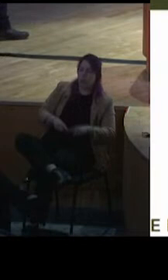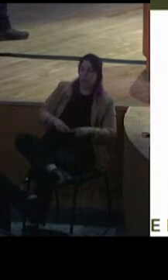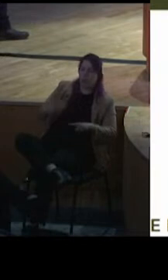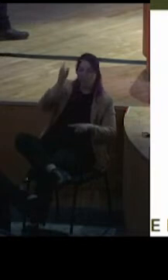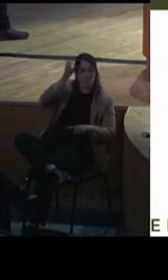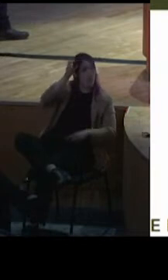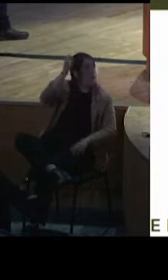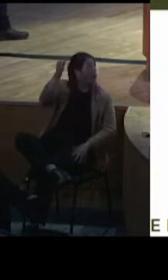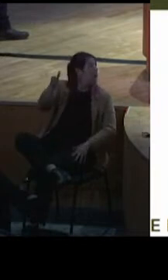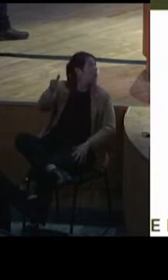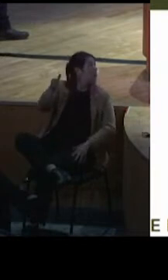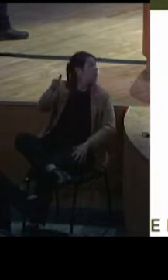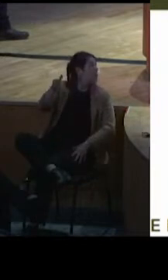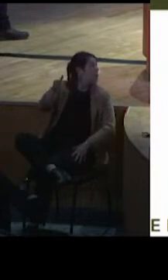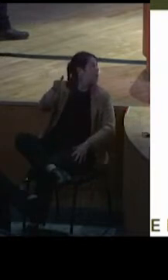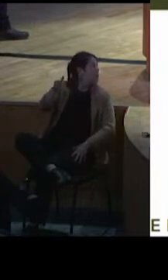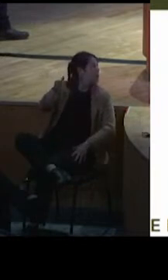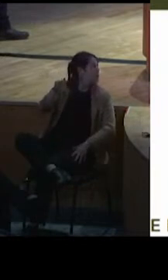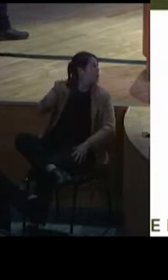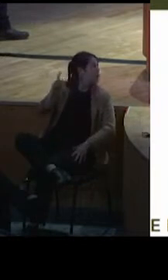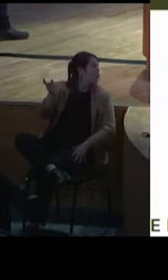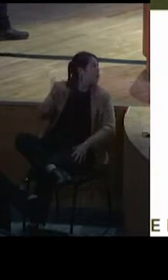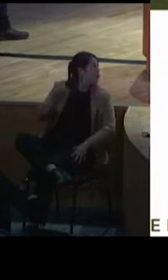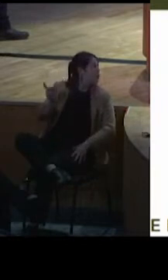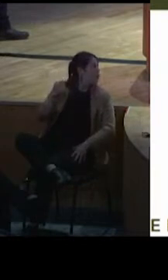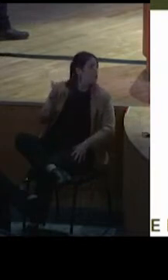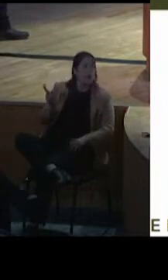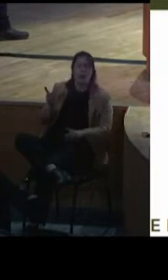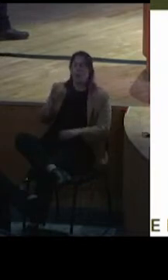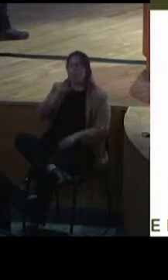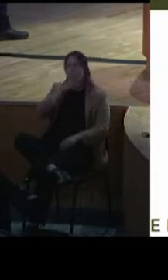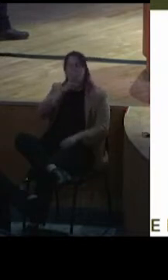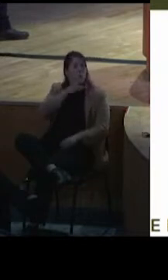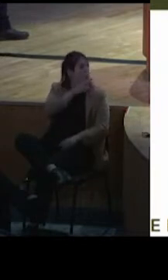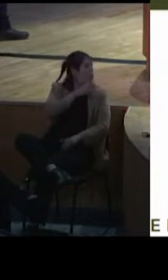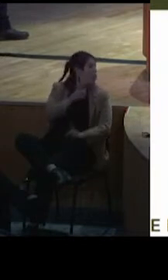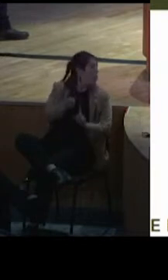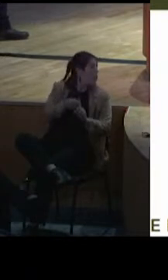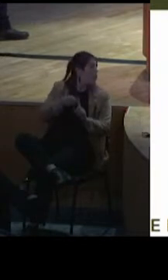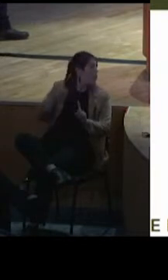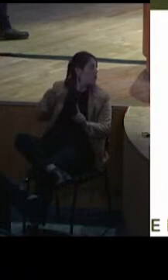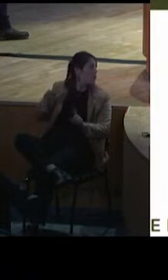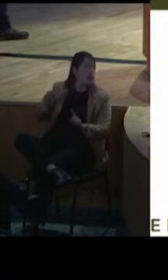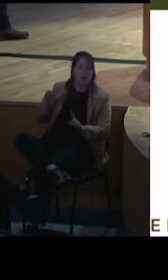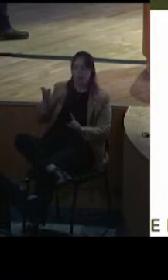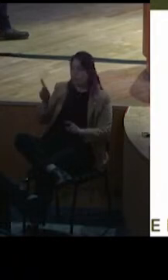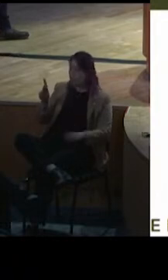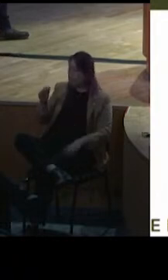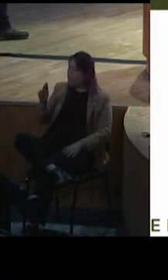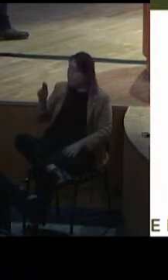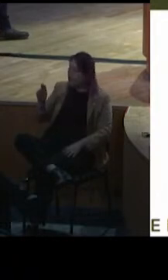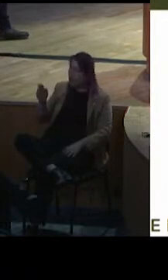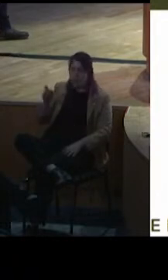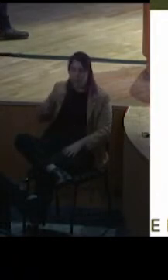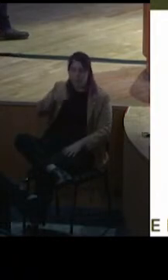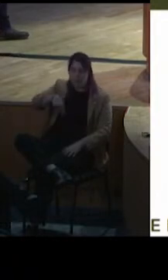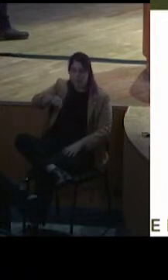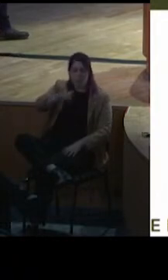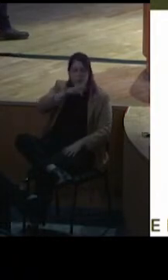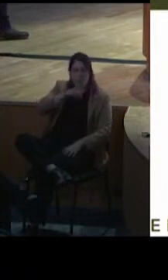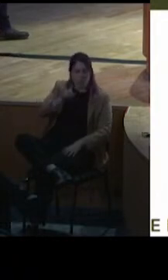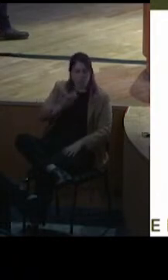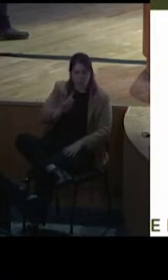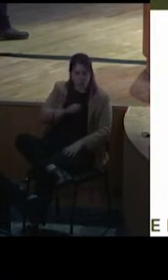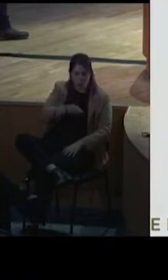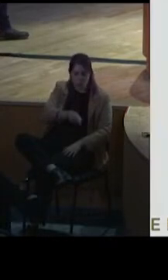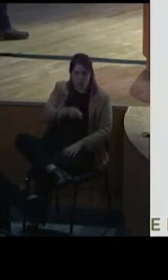aihea kawaia kane. Where are the waters of kane? Or what? Where do we find the fresh water in this natural landscape? Okay.